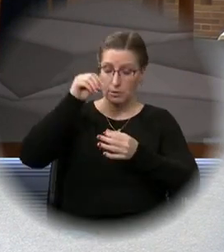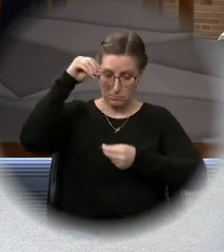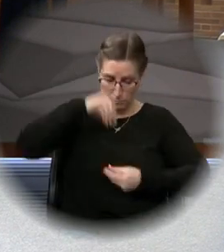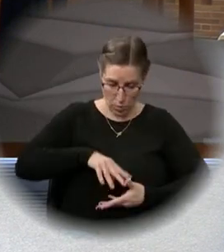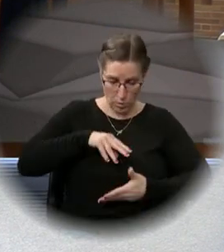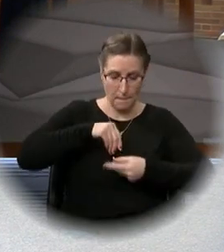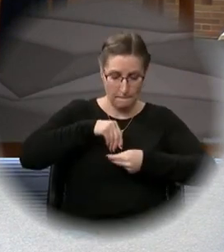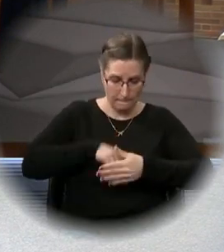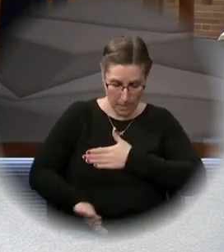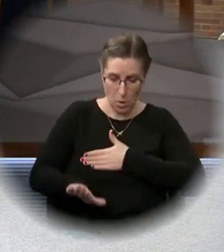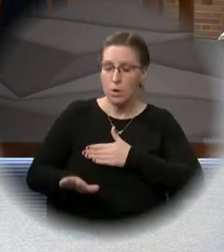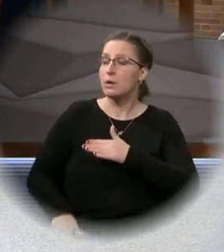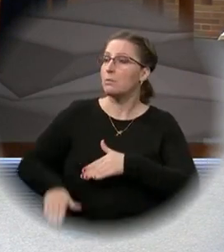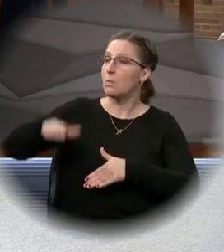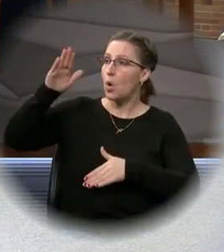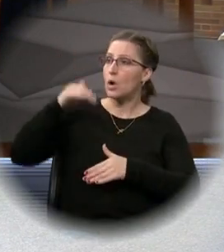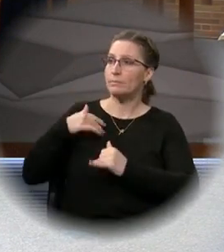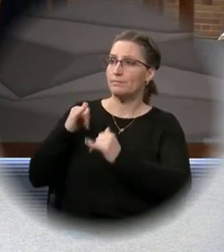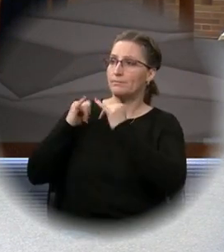he came down from heaven, and by the Holy Spirit